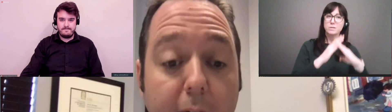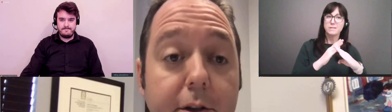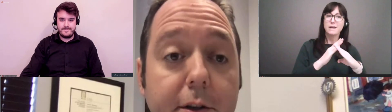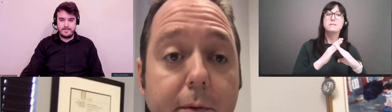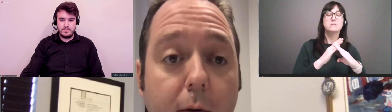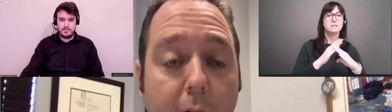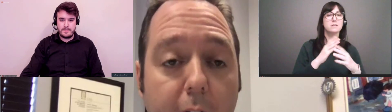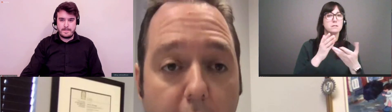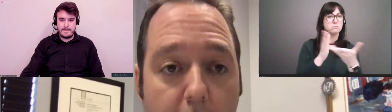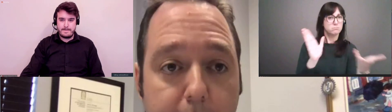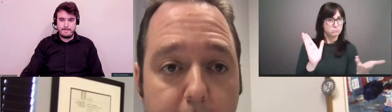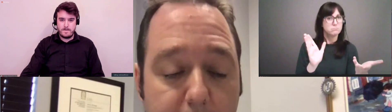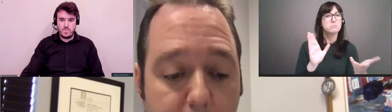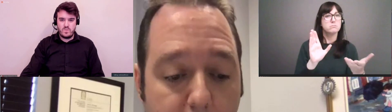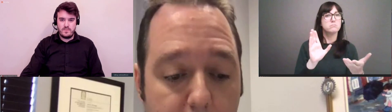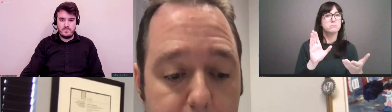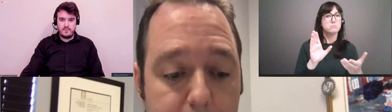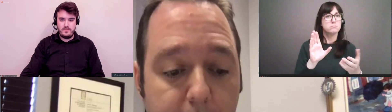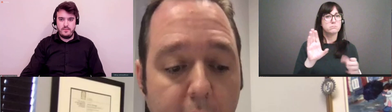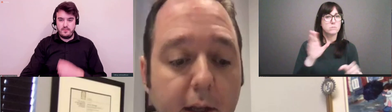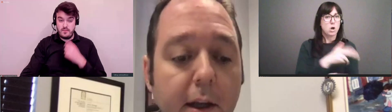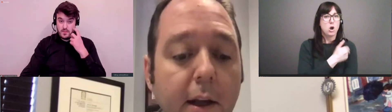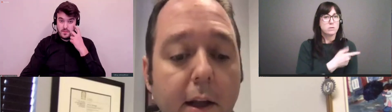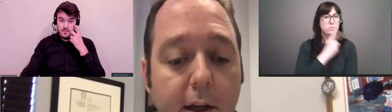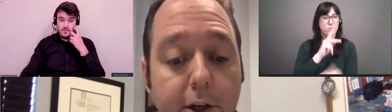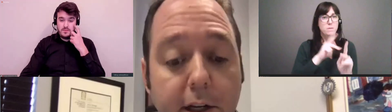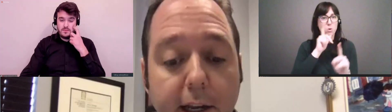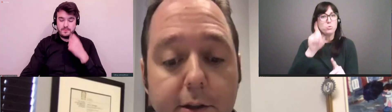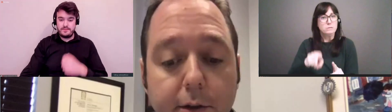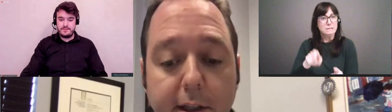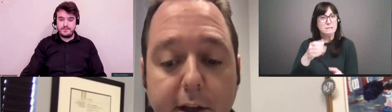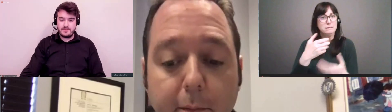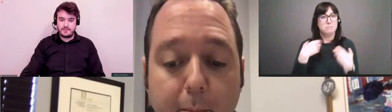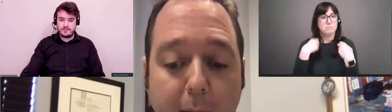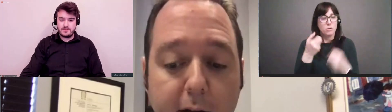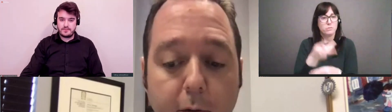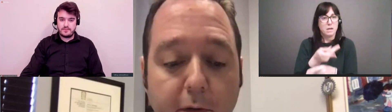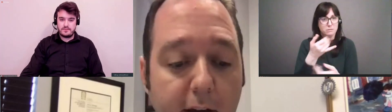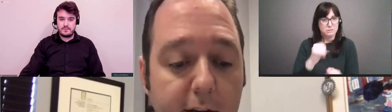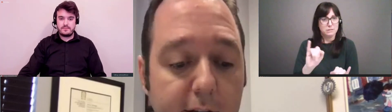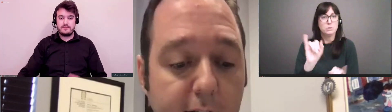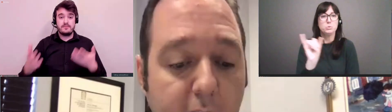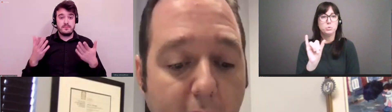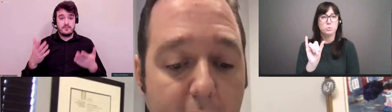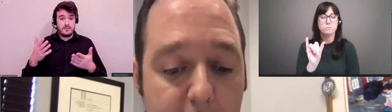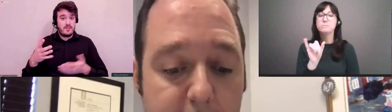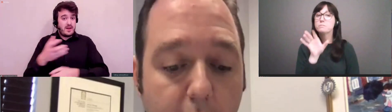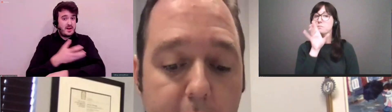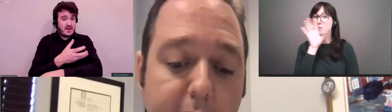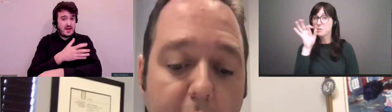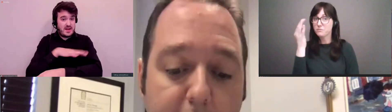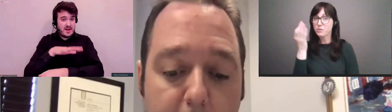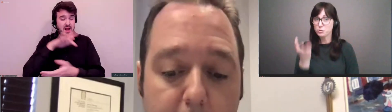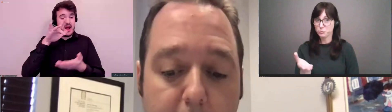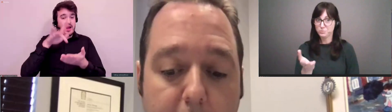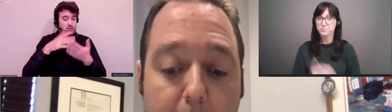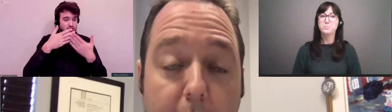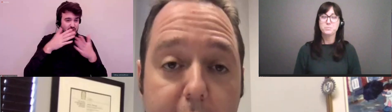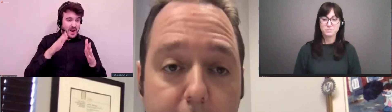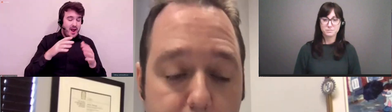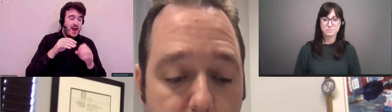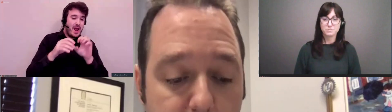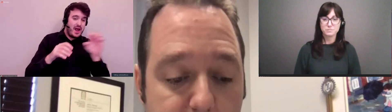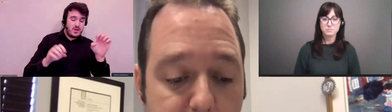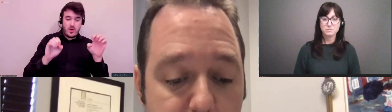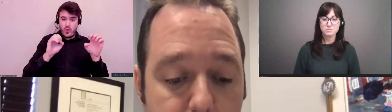for patients requiring hospital-level care. Les deux cliniques sont étant maintenant ouvertes à l'est et l'ouest de la ville et la